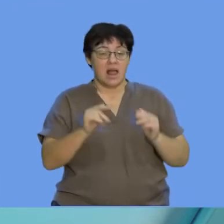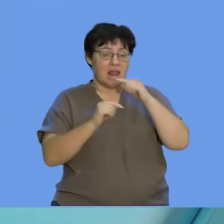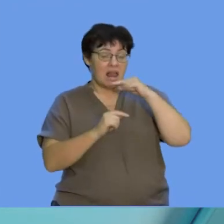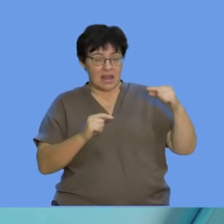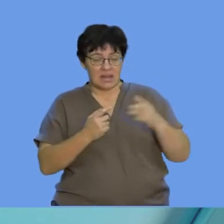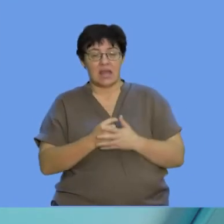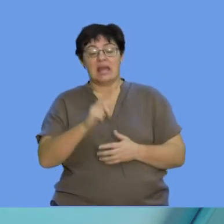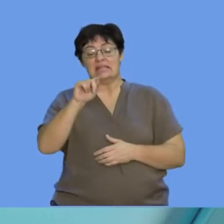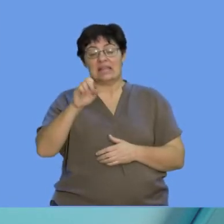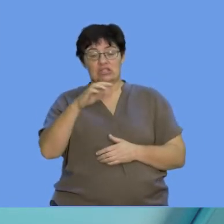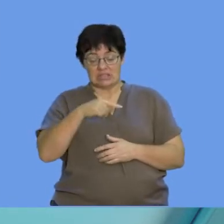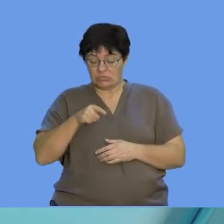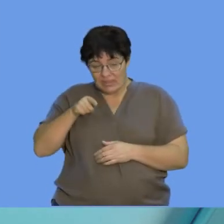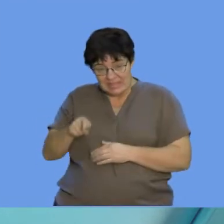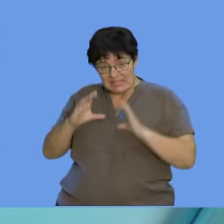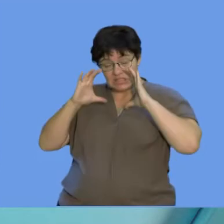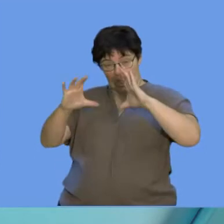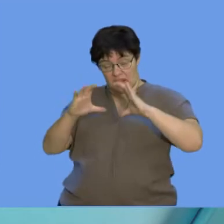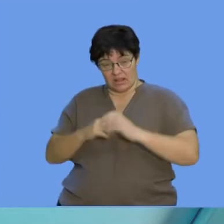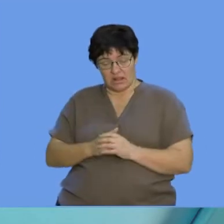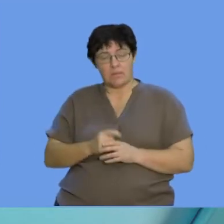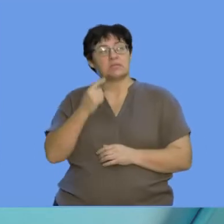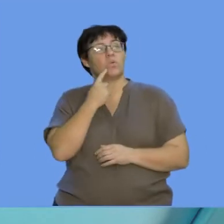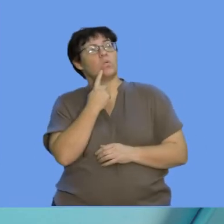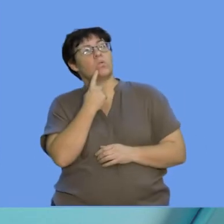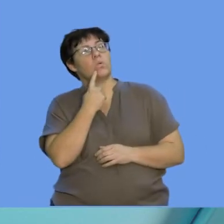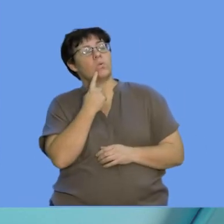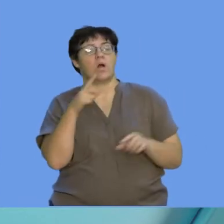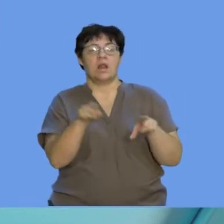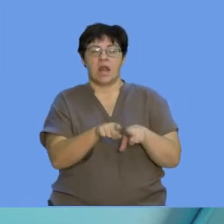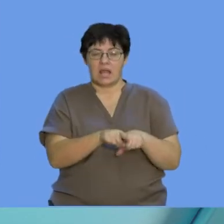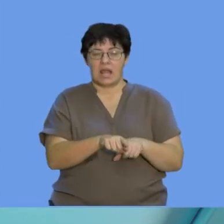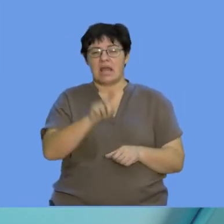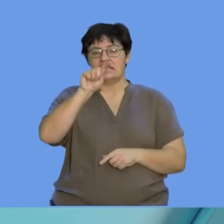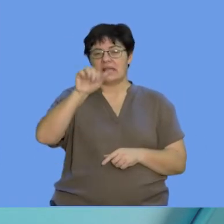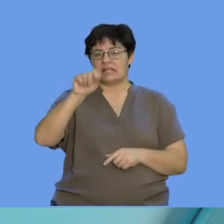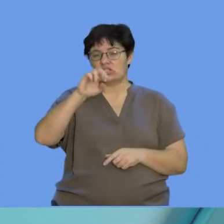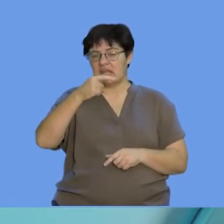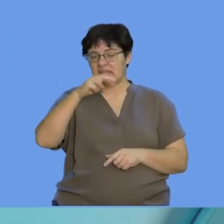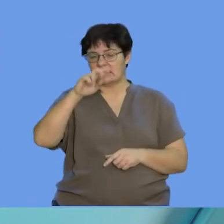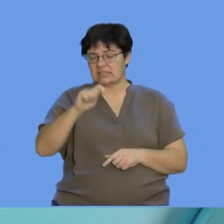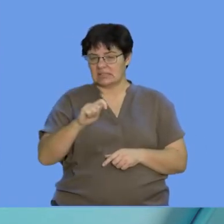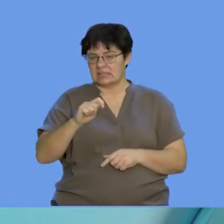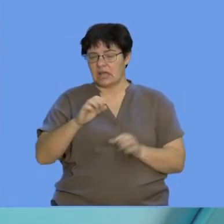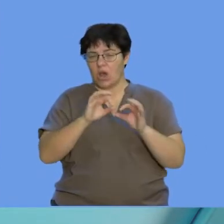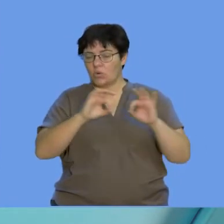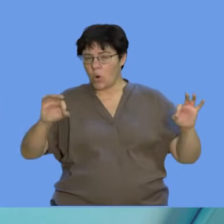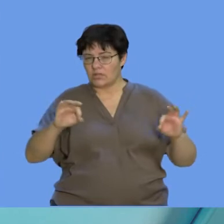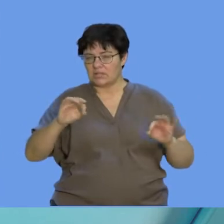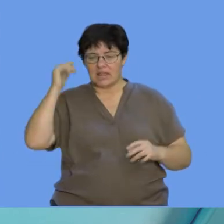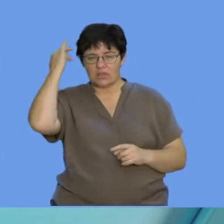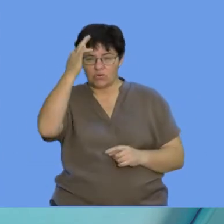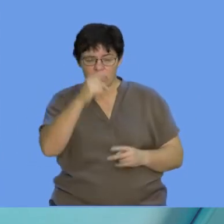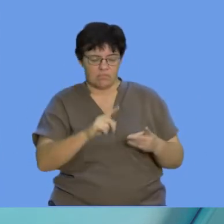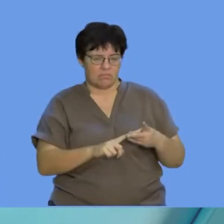is a tangent to this circle, then you must think about things like your tangent chord theorem and the